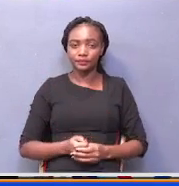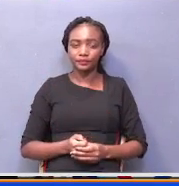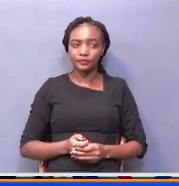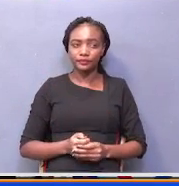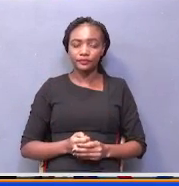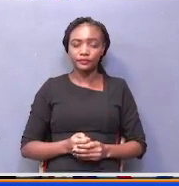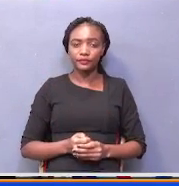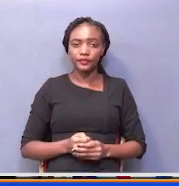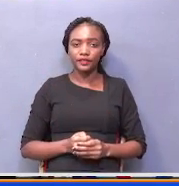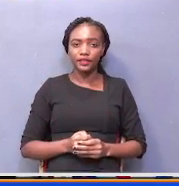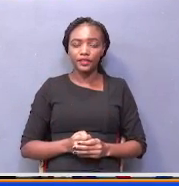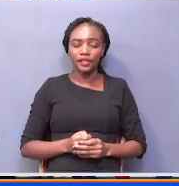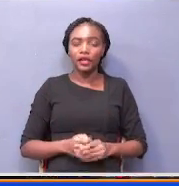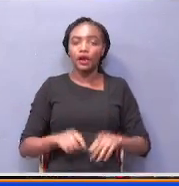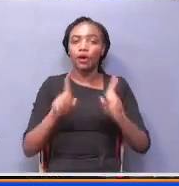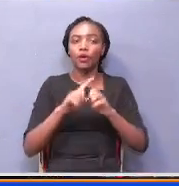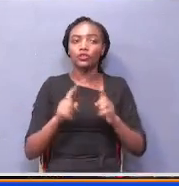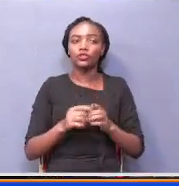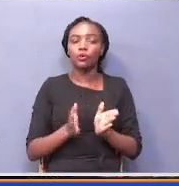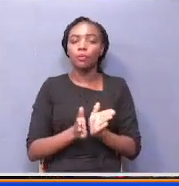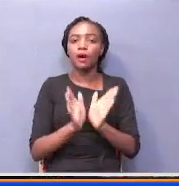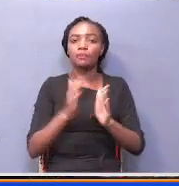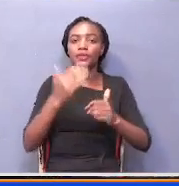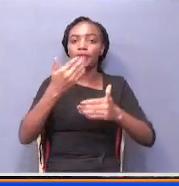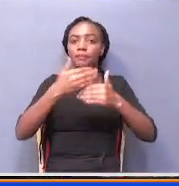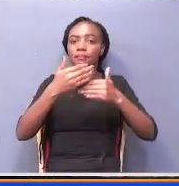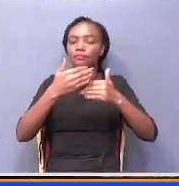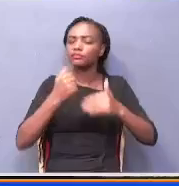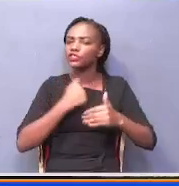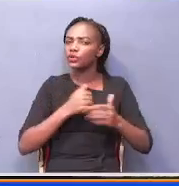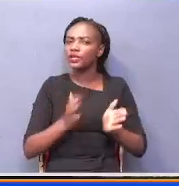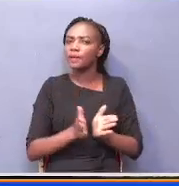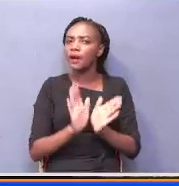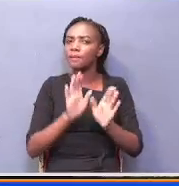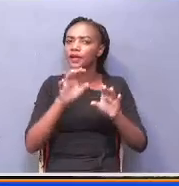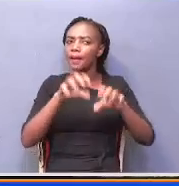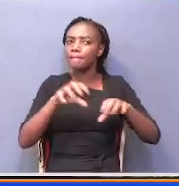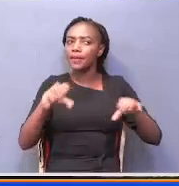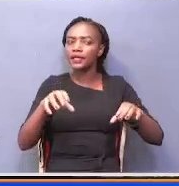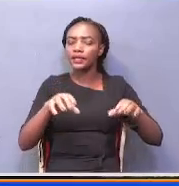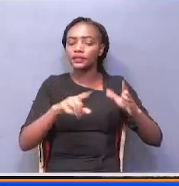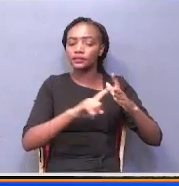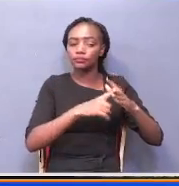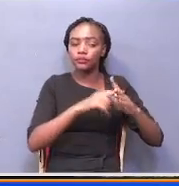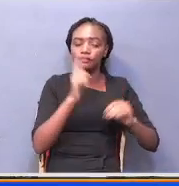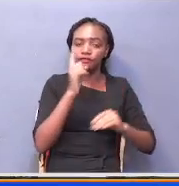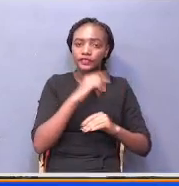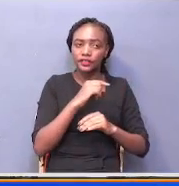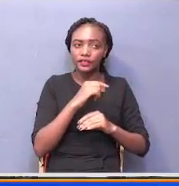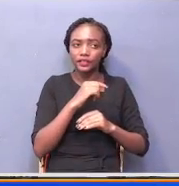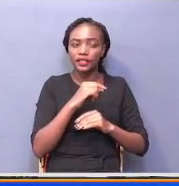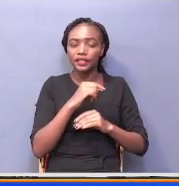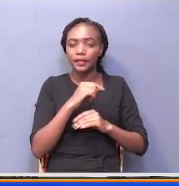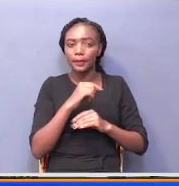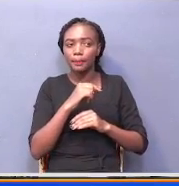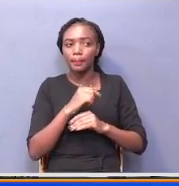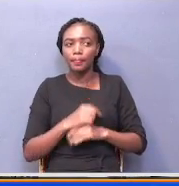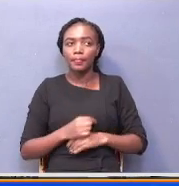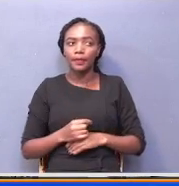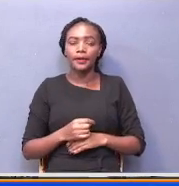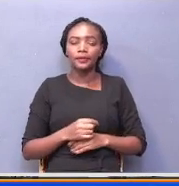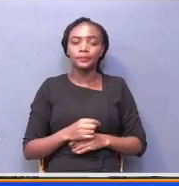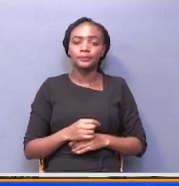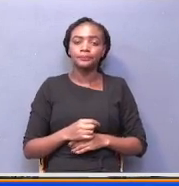the renovated public market, the Uhuru Park rehabilitation to the ever-burdened